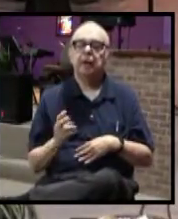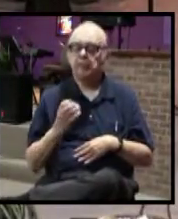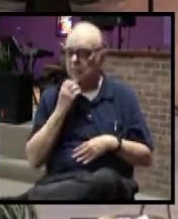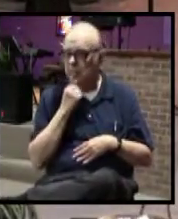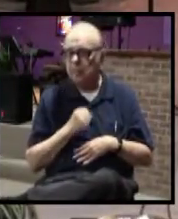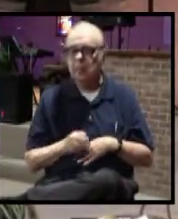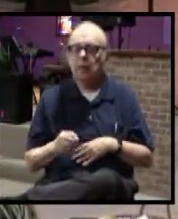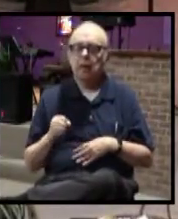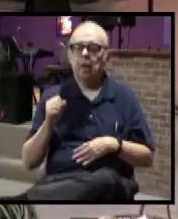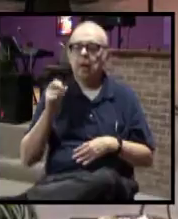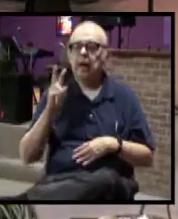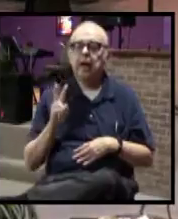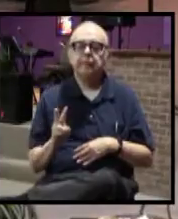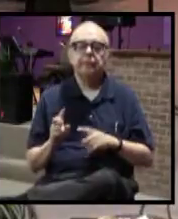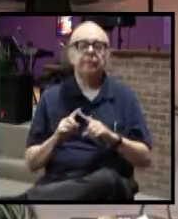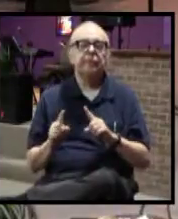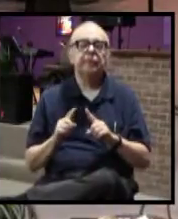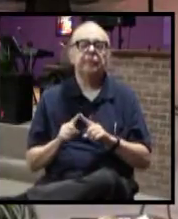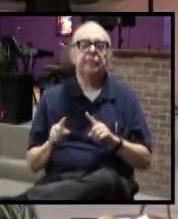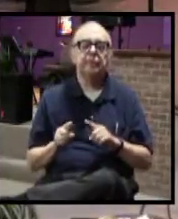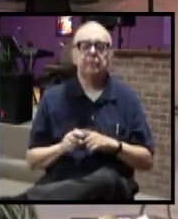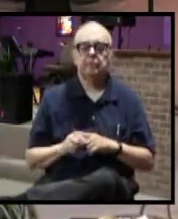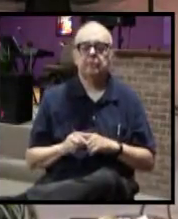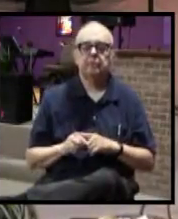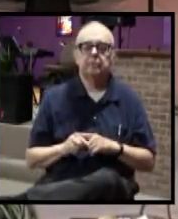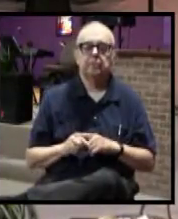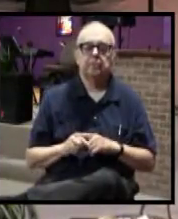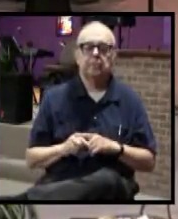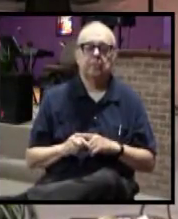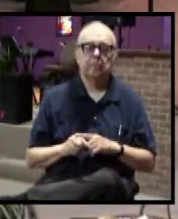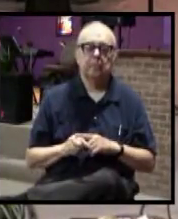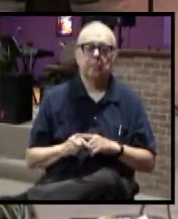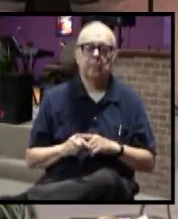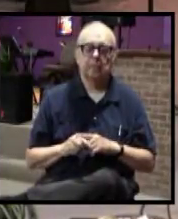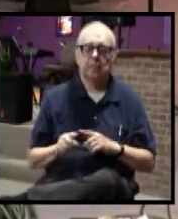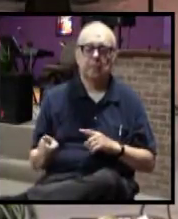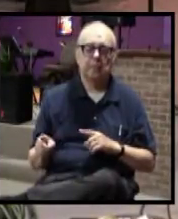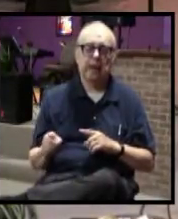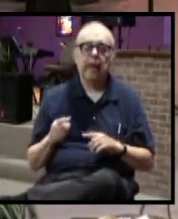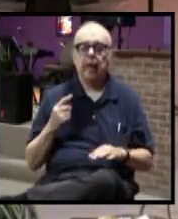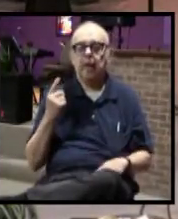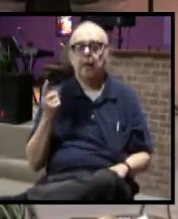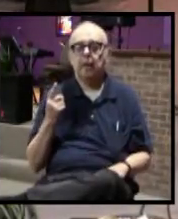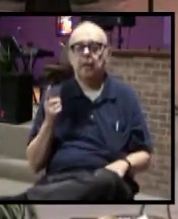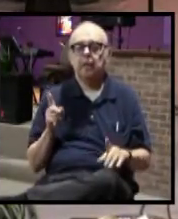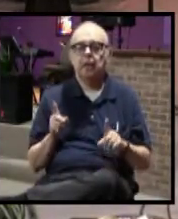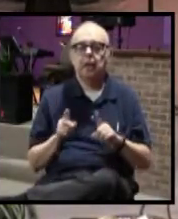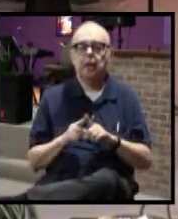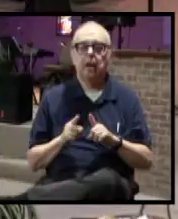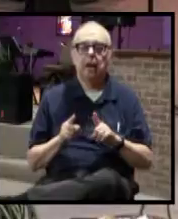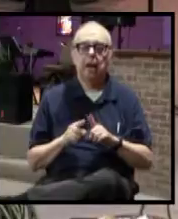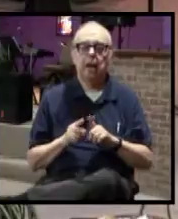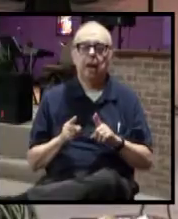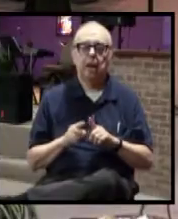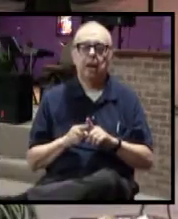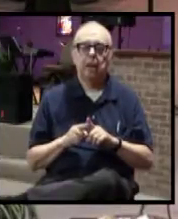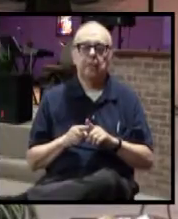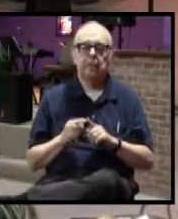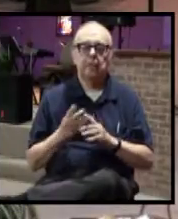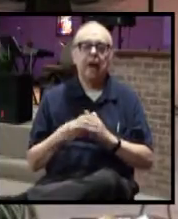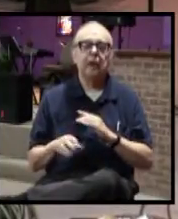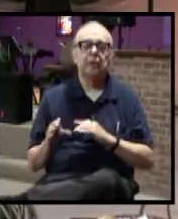they're half Jewish and they're half, they're half something else. They were, they were considered as